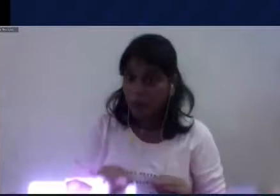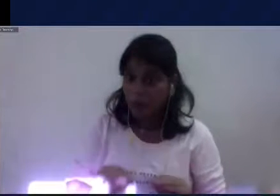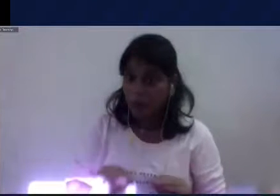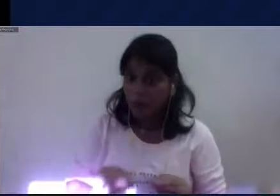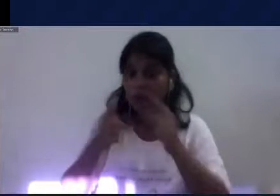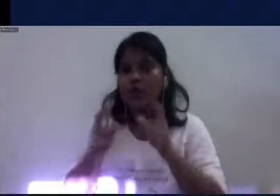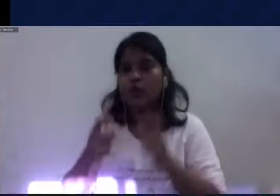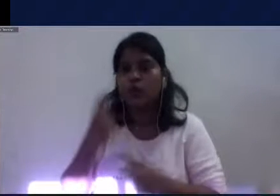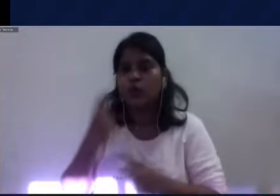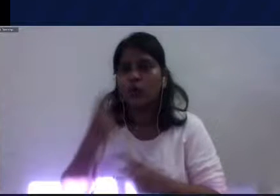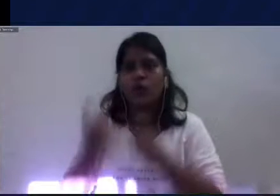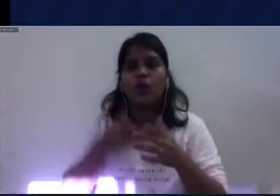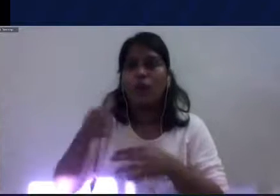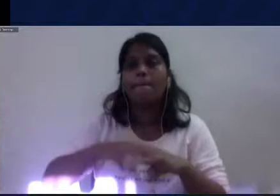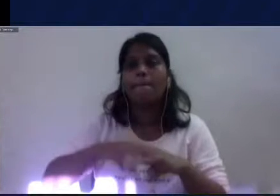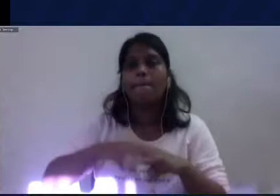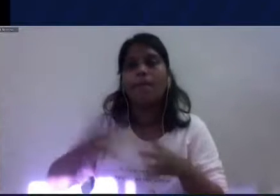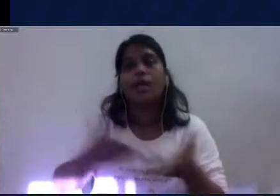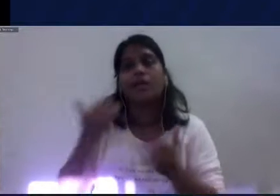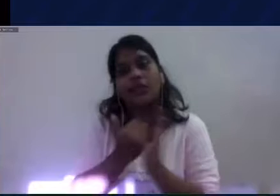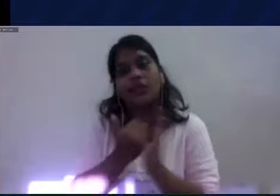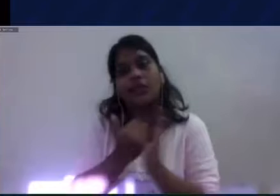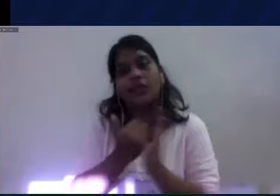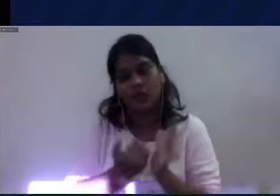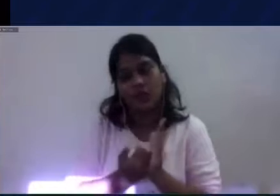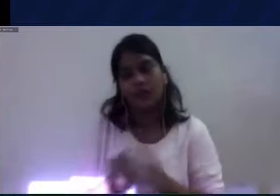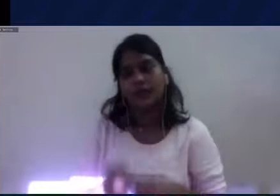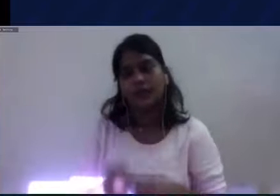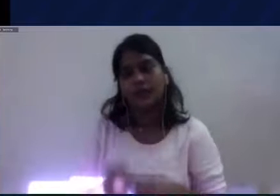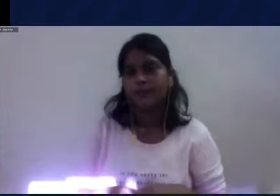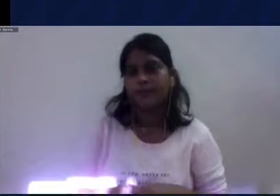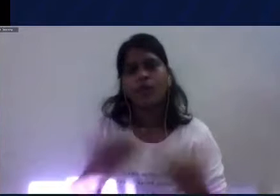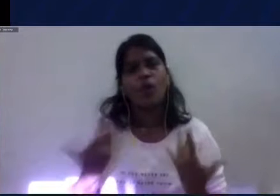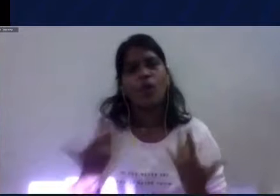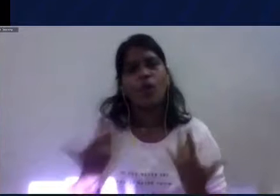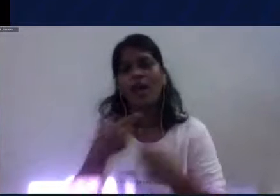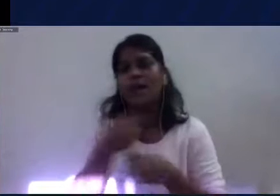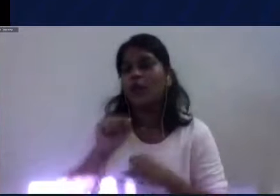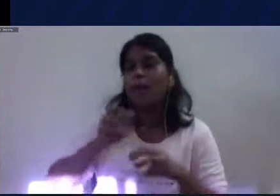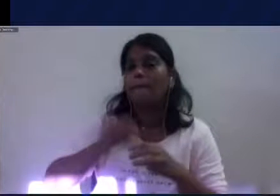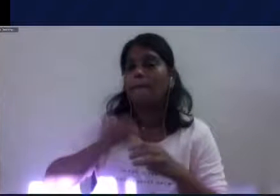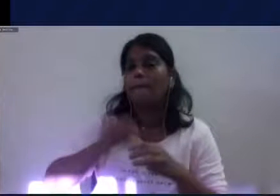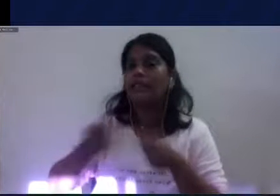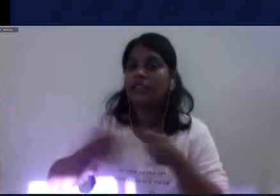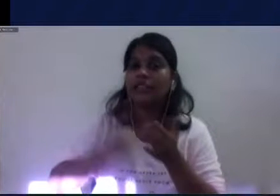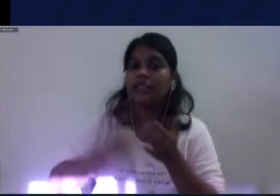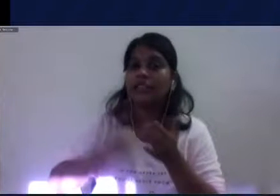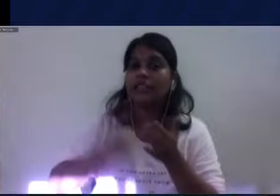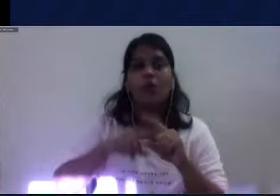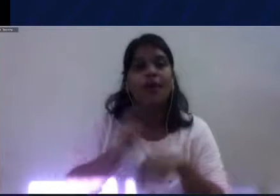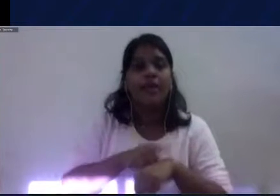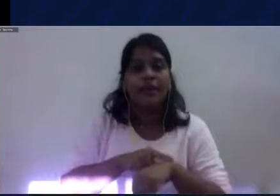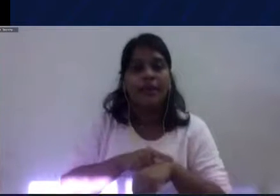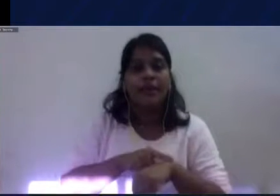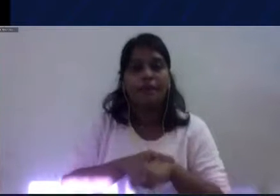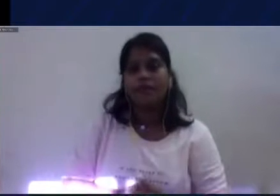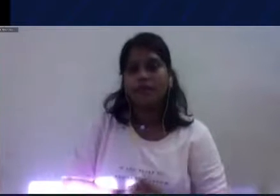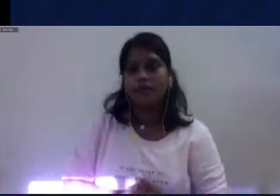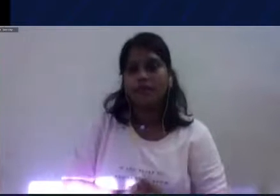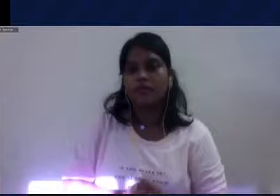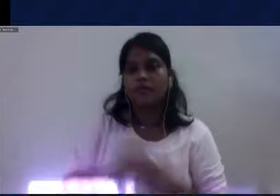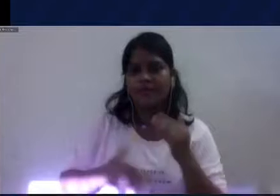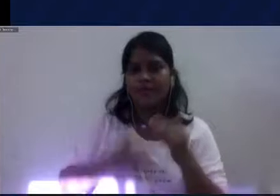create your go-to-market strategy, so to say, or create your business model at a later point in time. Let us take